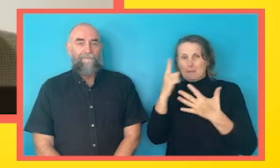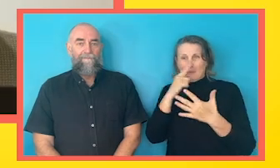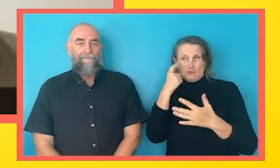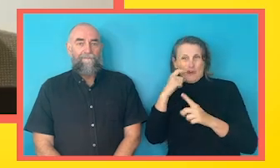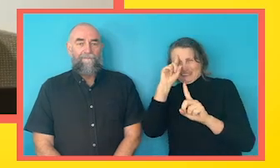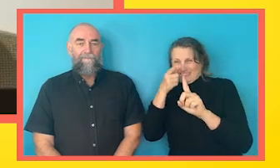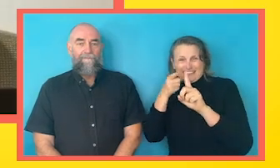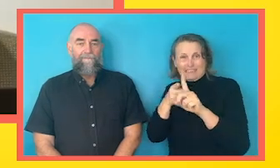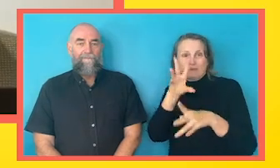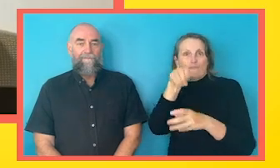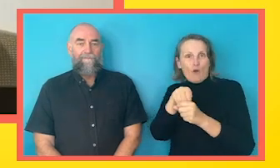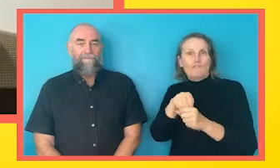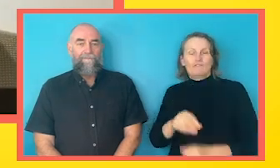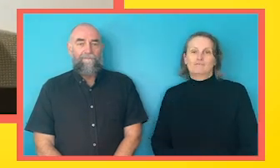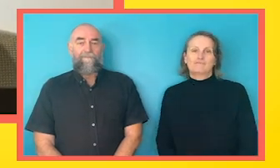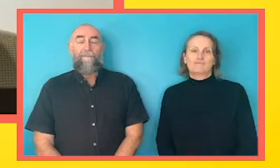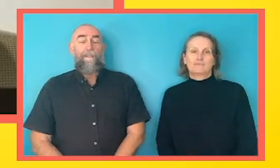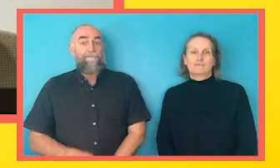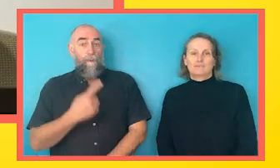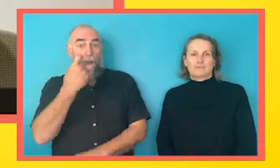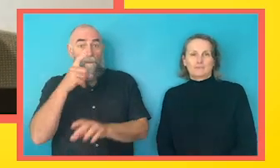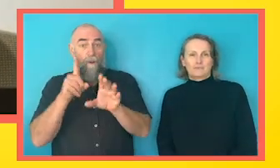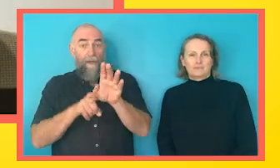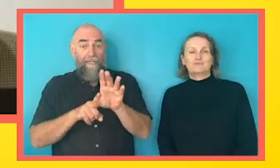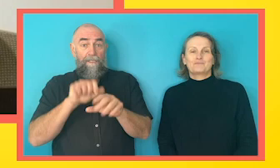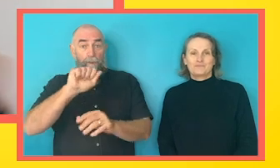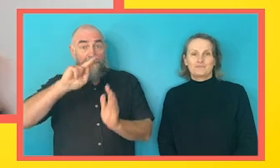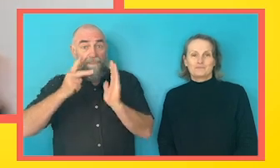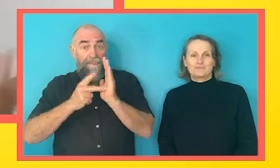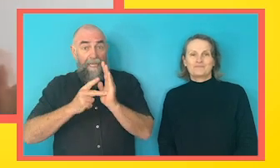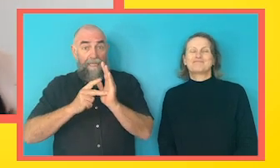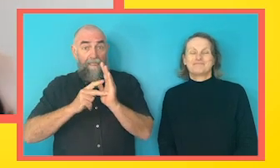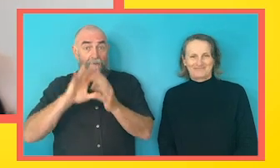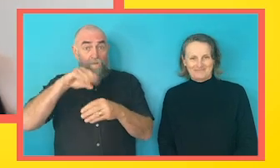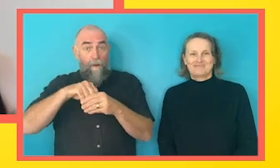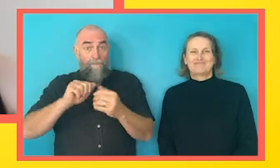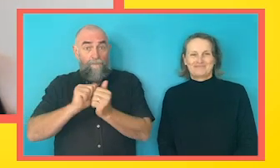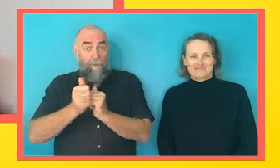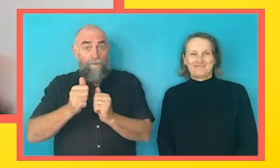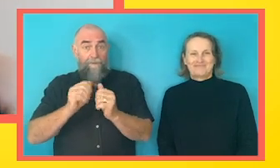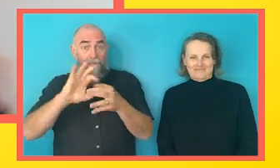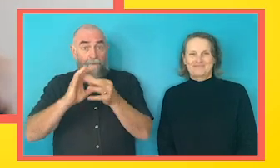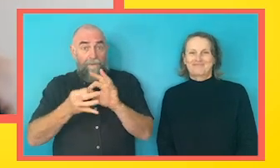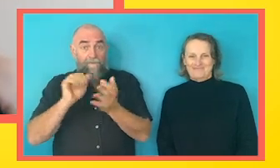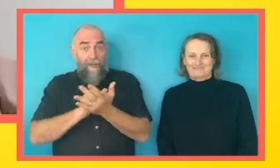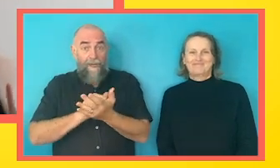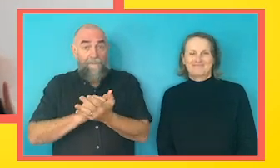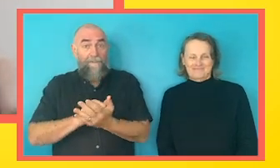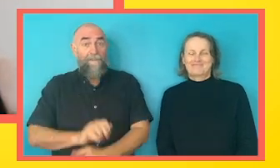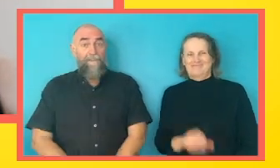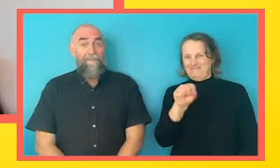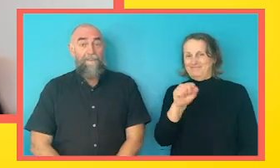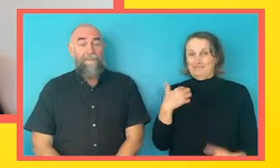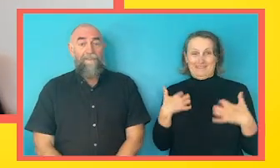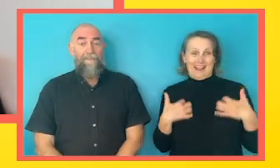a year out now from your second Paralympic Games? Yeah, the excitement is definitely building. I'm so